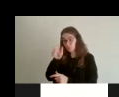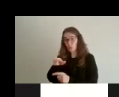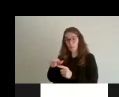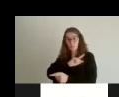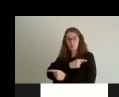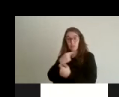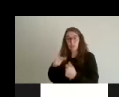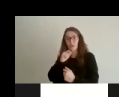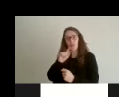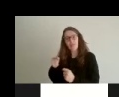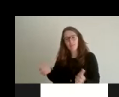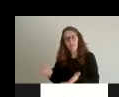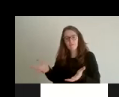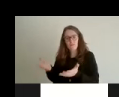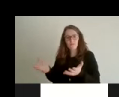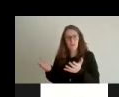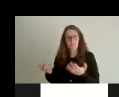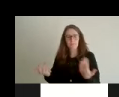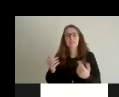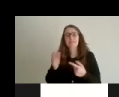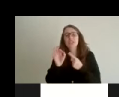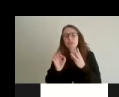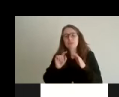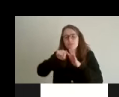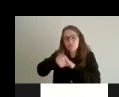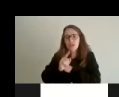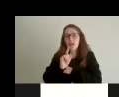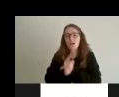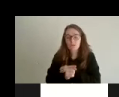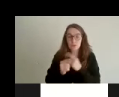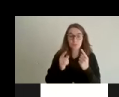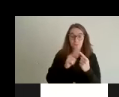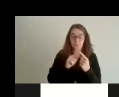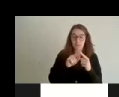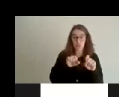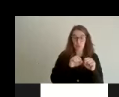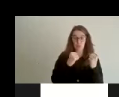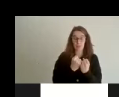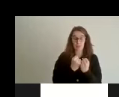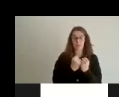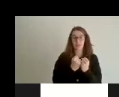three. So what does that mean? Well, the society needs us as a critical, but